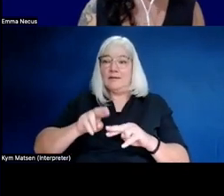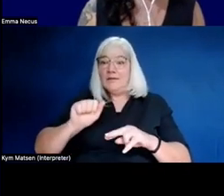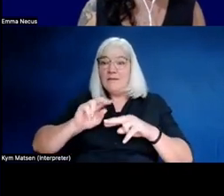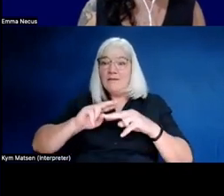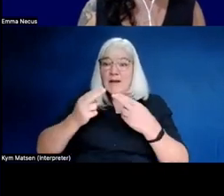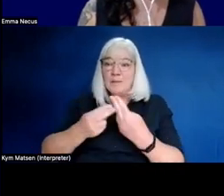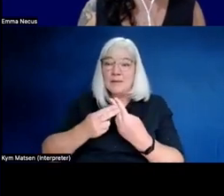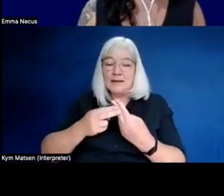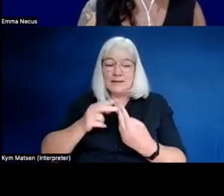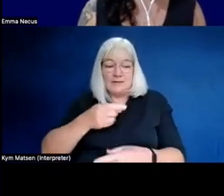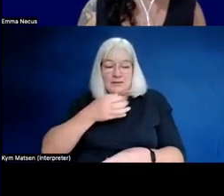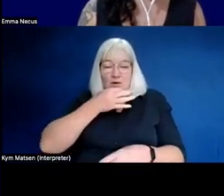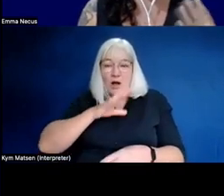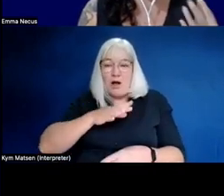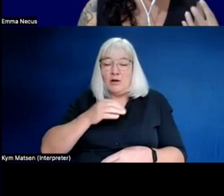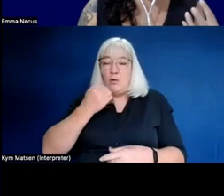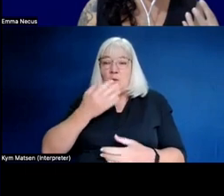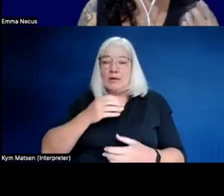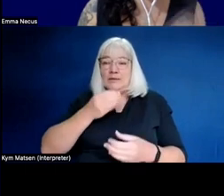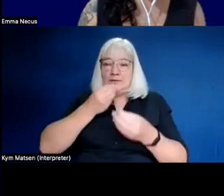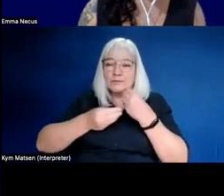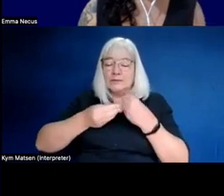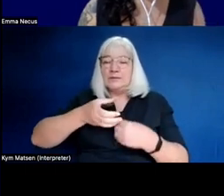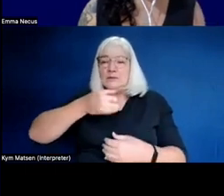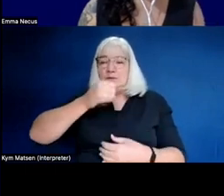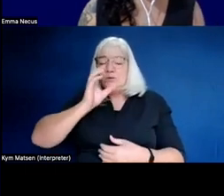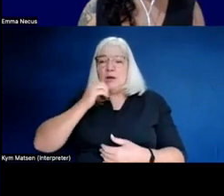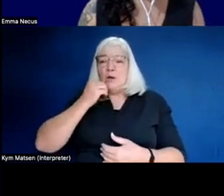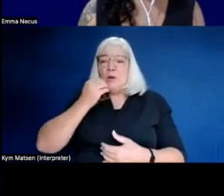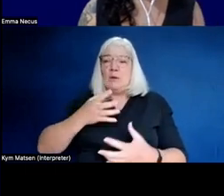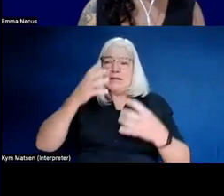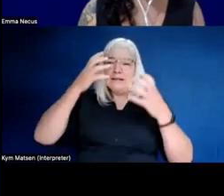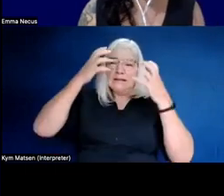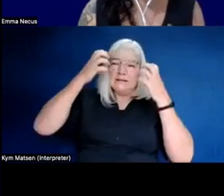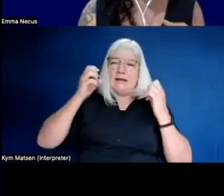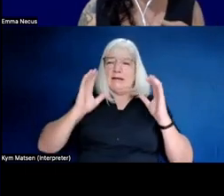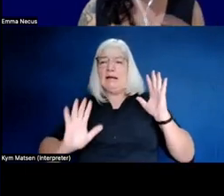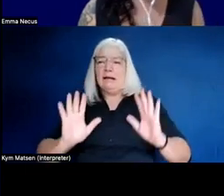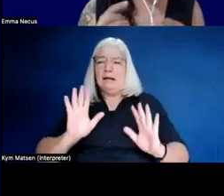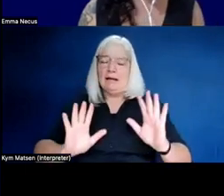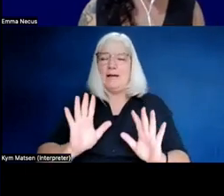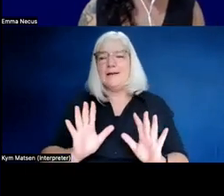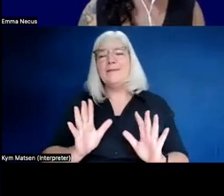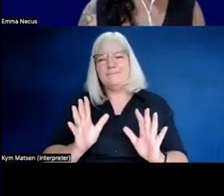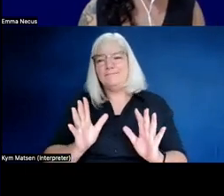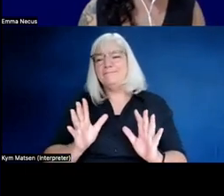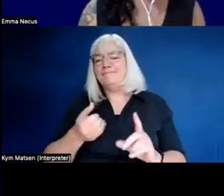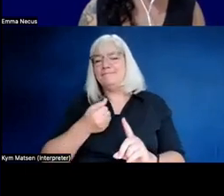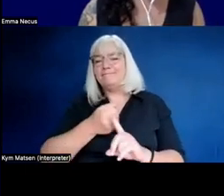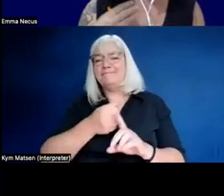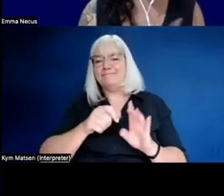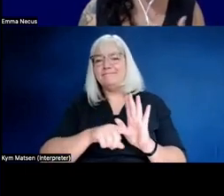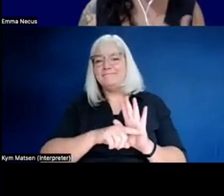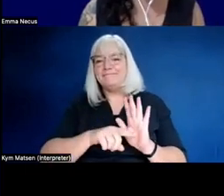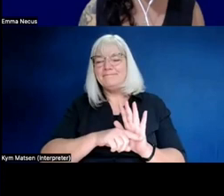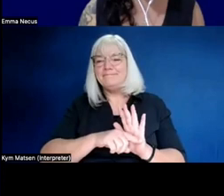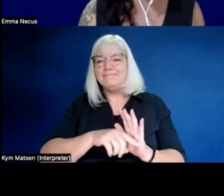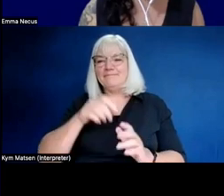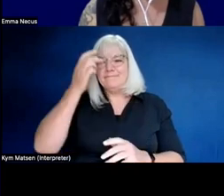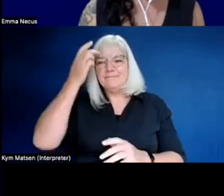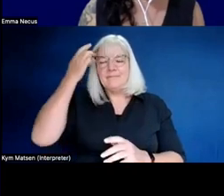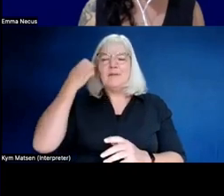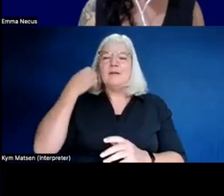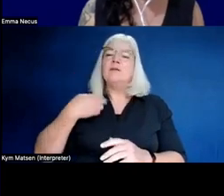So mealtime routines really need to at their base think about establishing positive